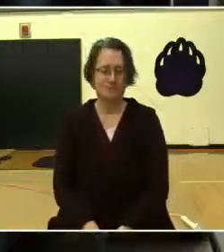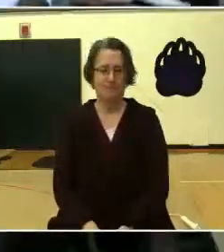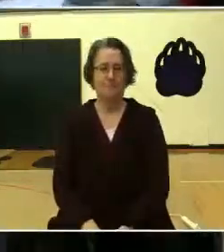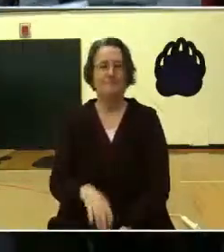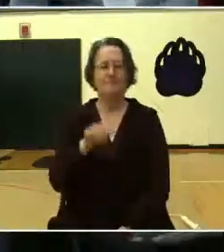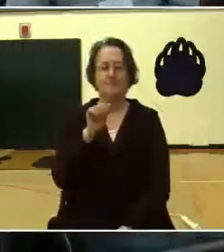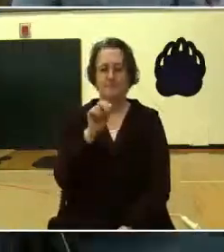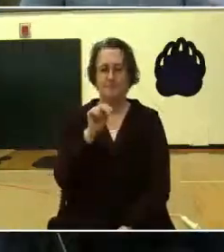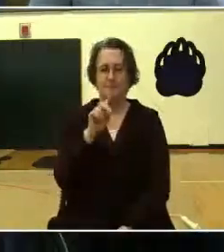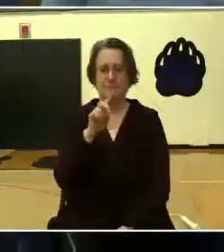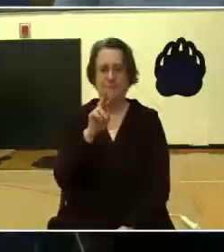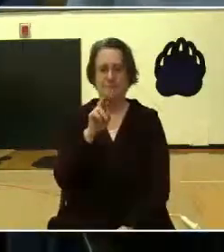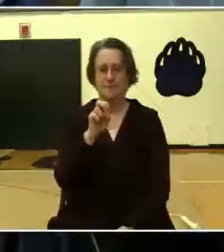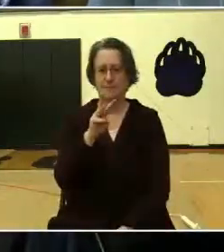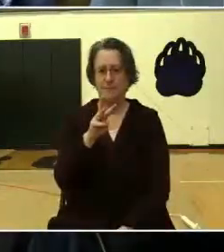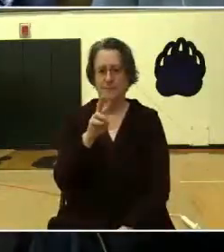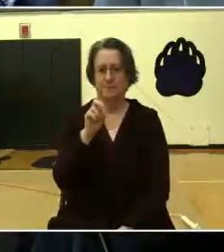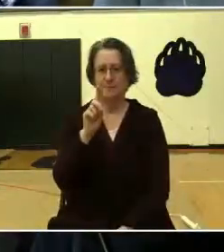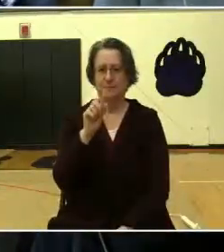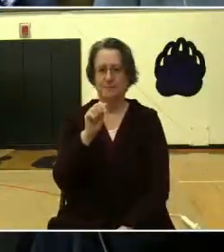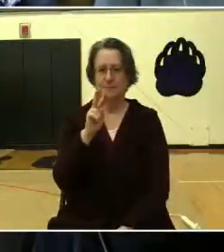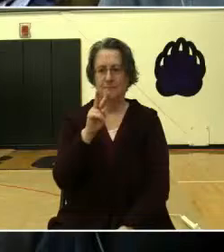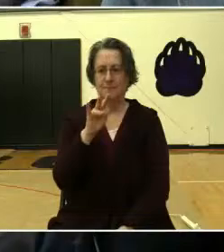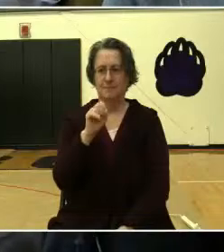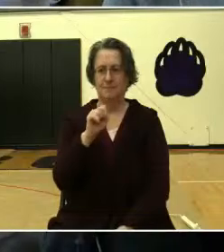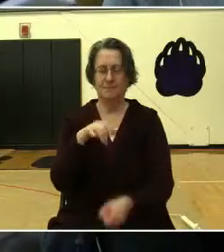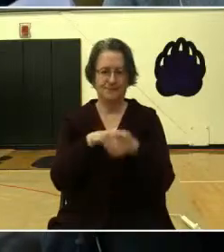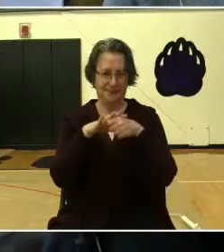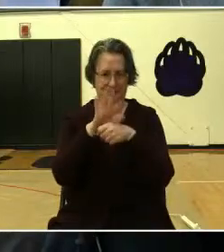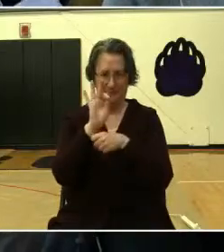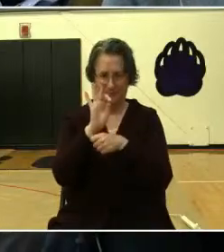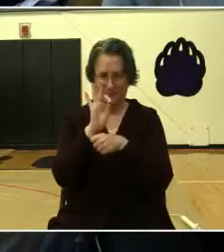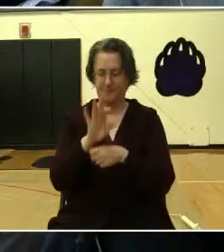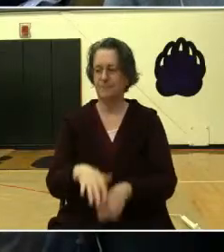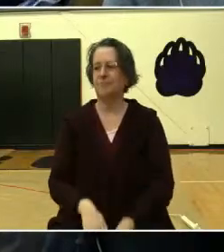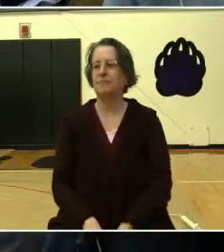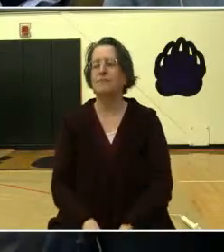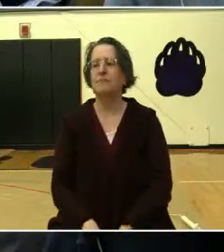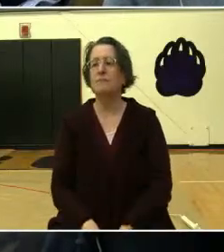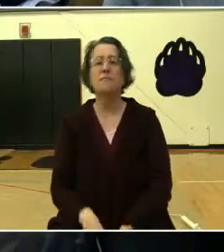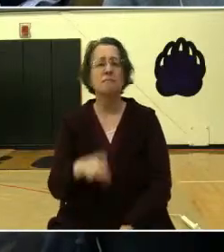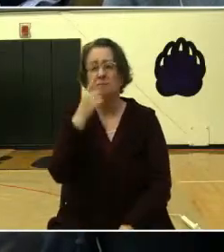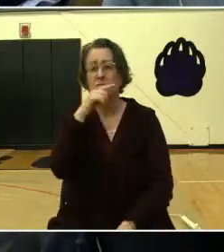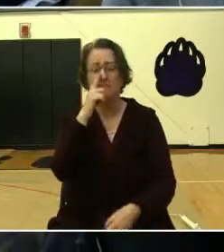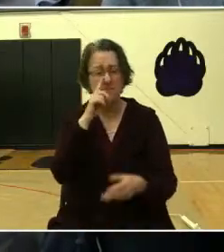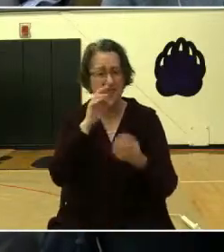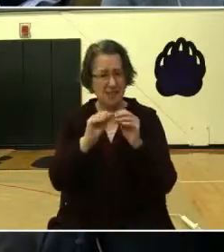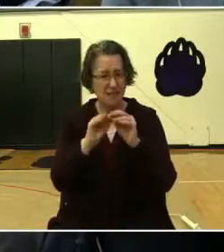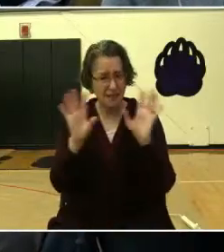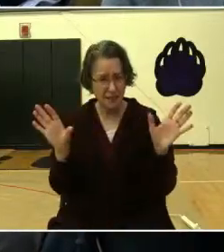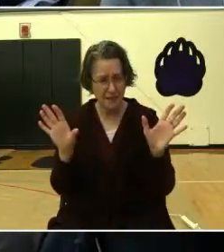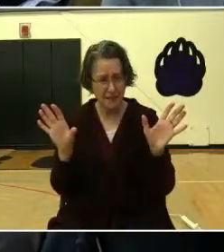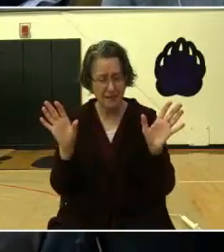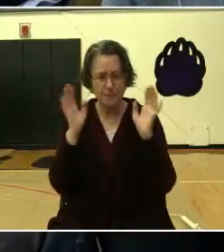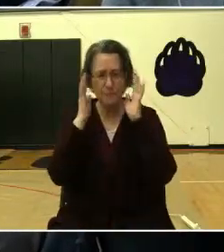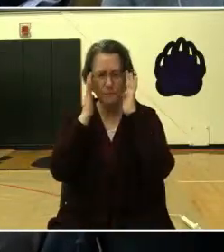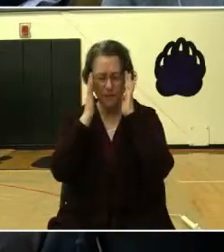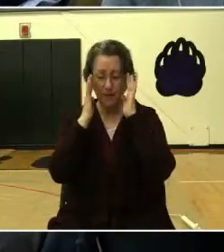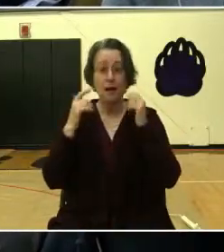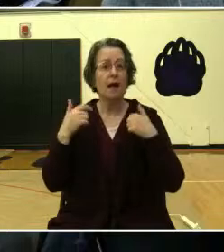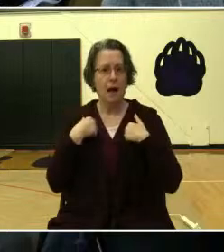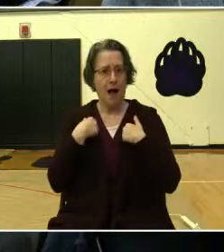Andrew Davis District 9 um could you just clarify I'm a water